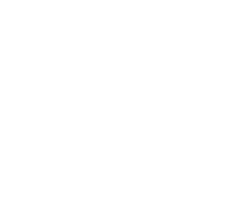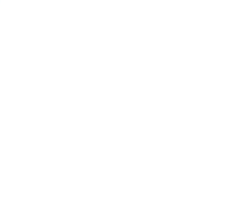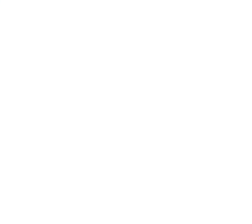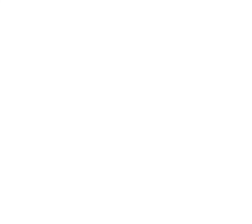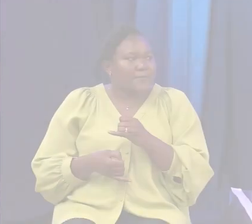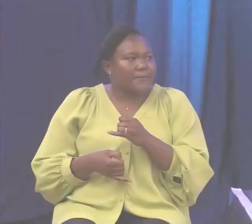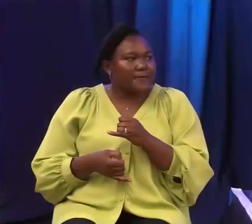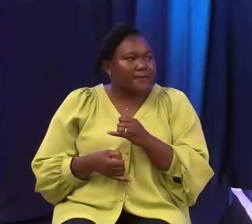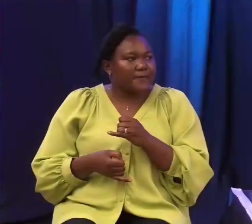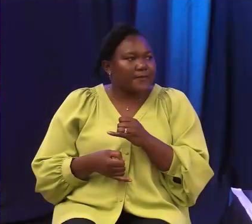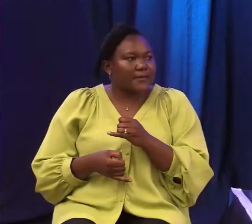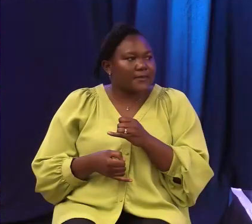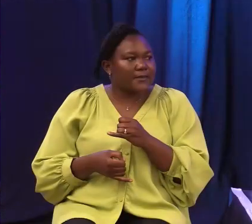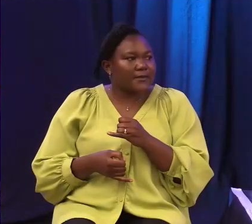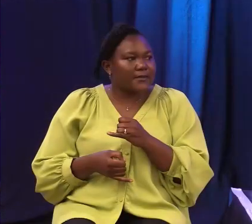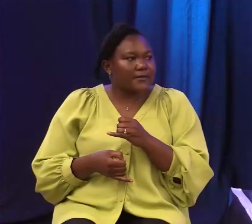I